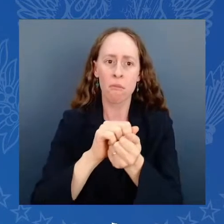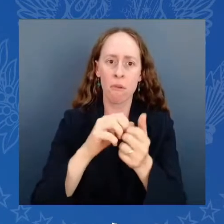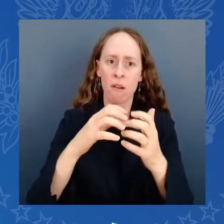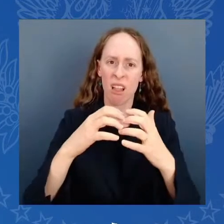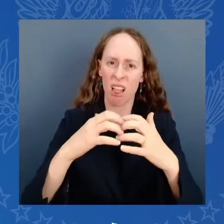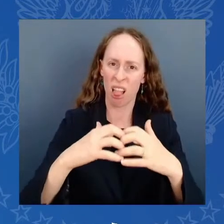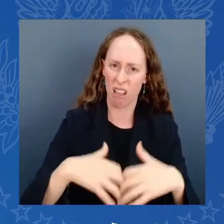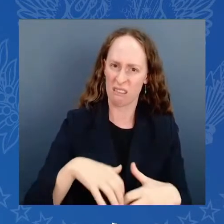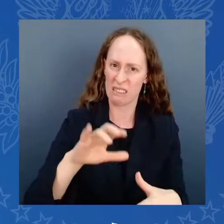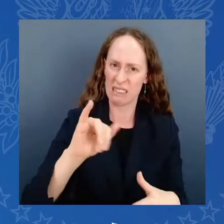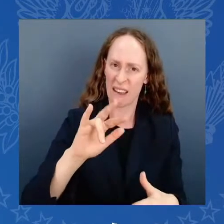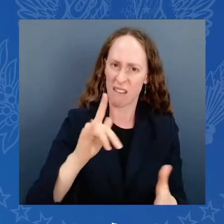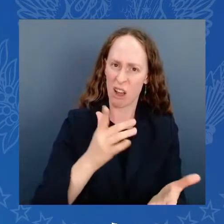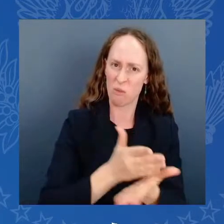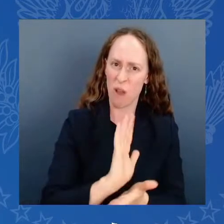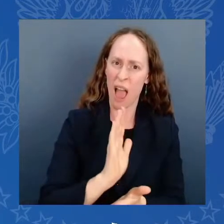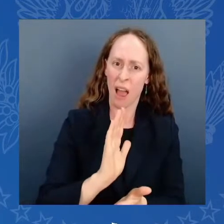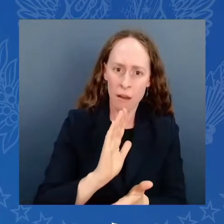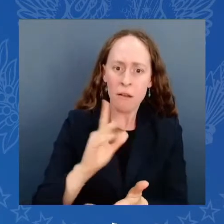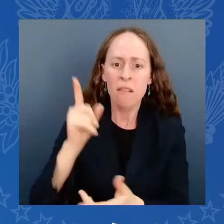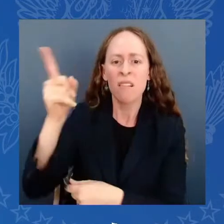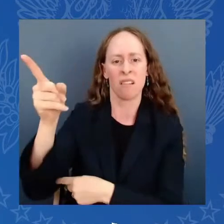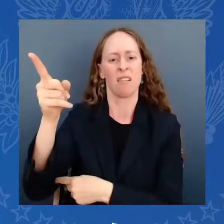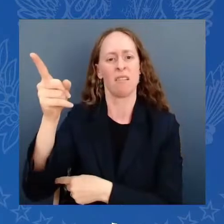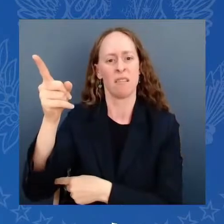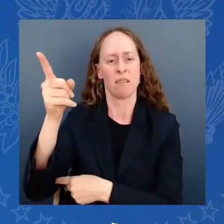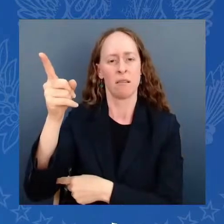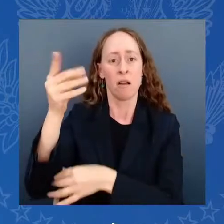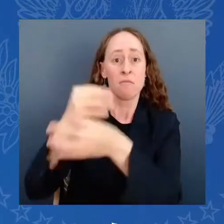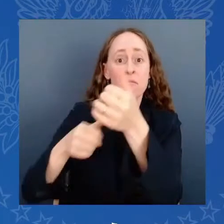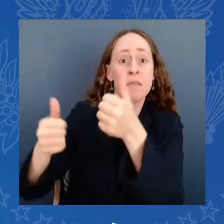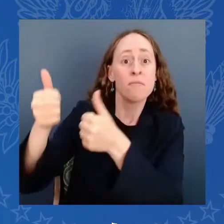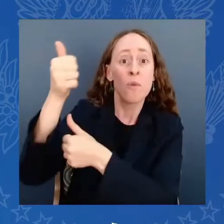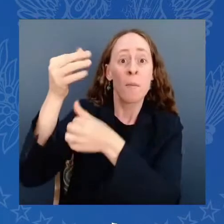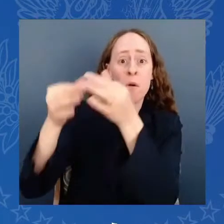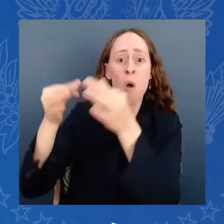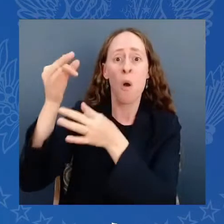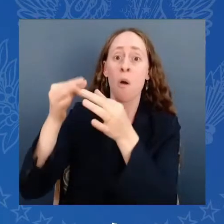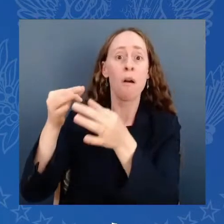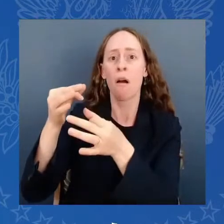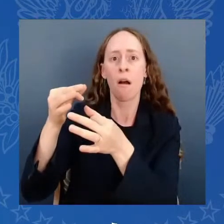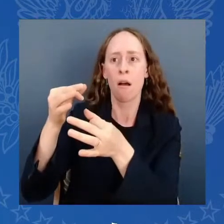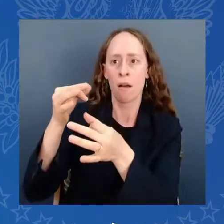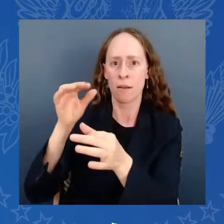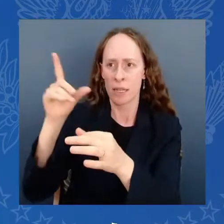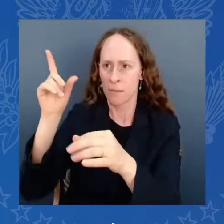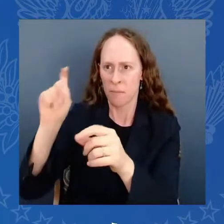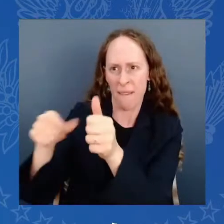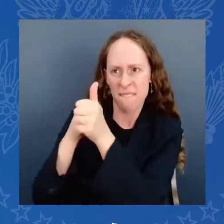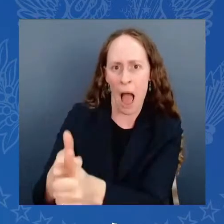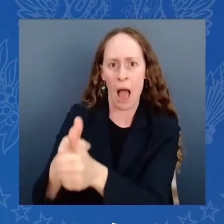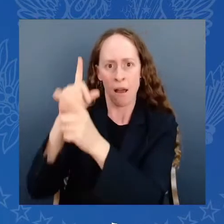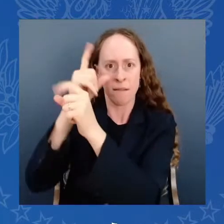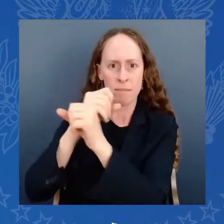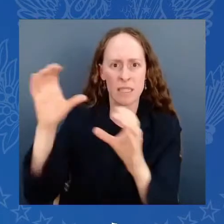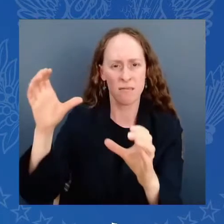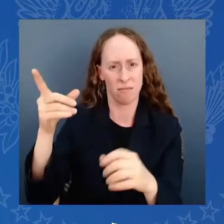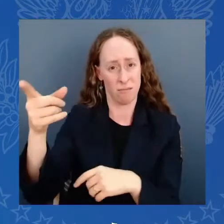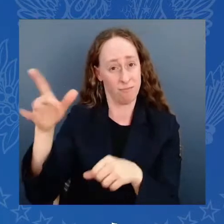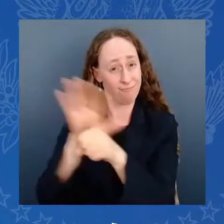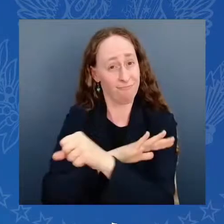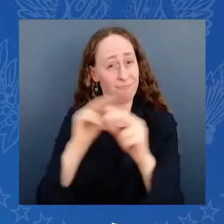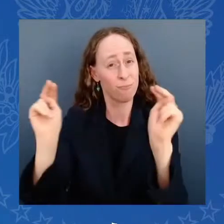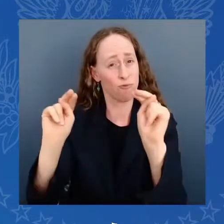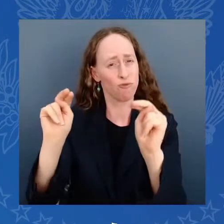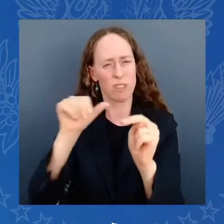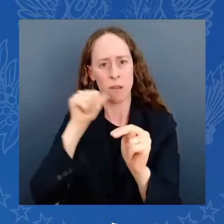agenda. This decision is a total affront to the basic expectations we have for those who wield the power in this